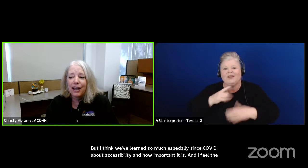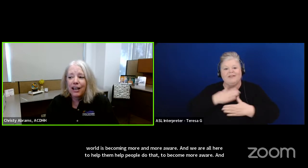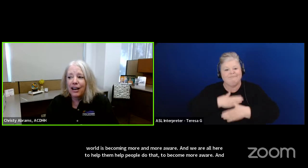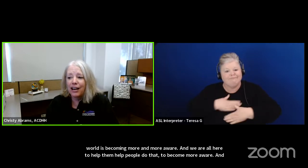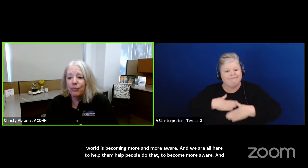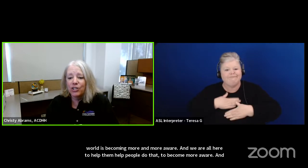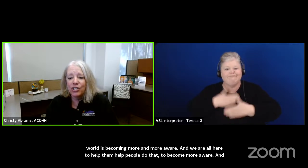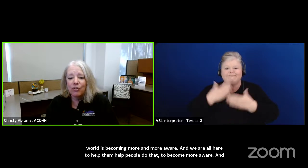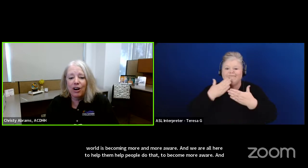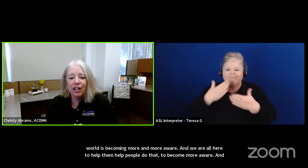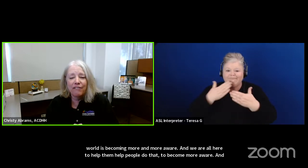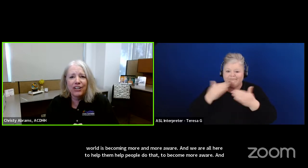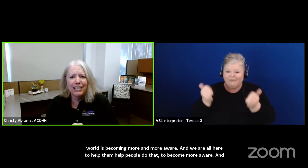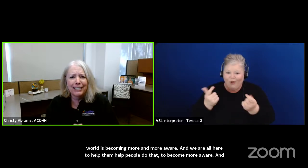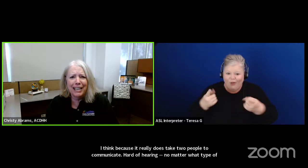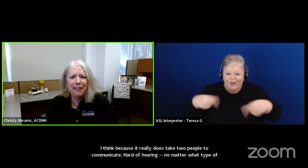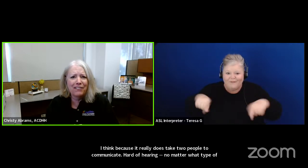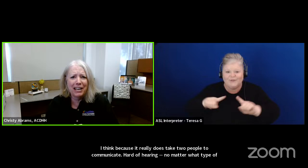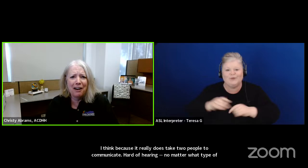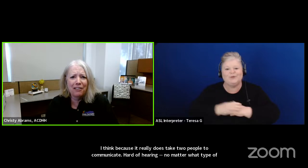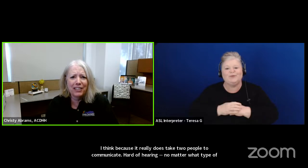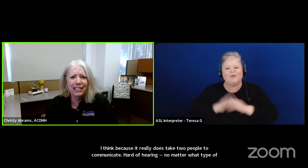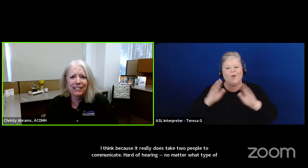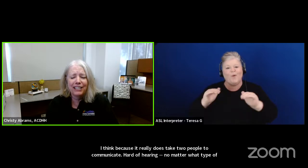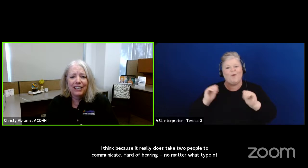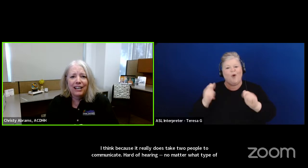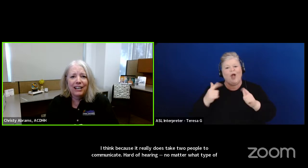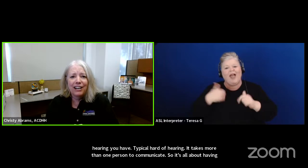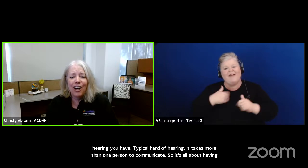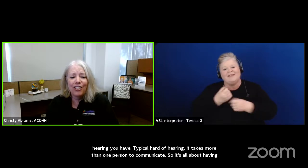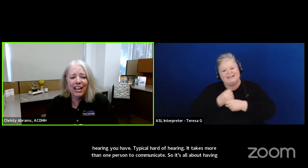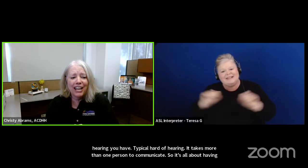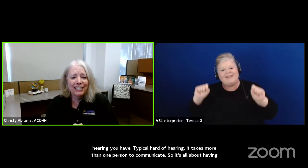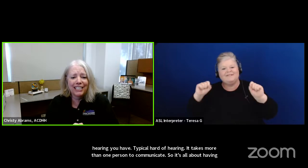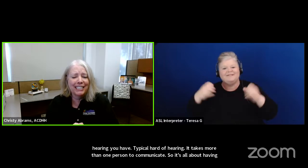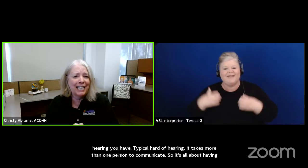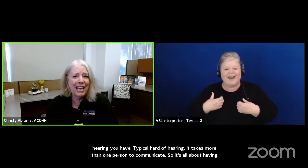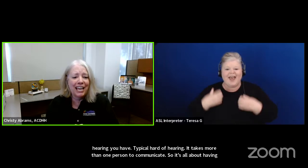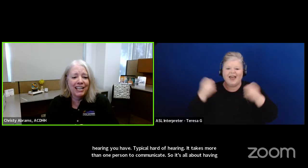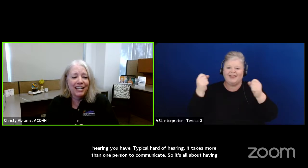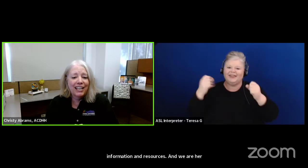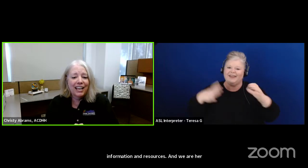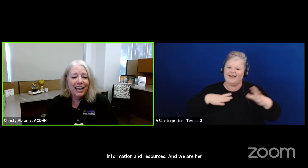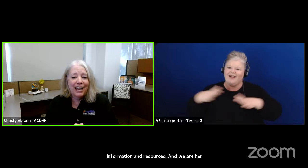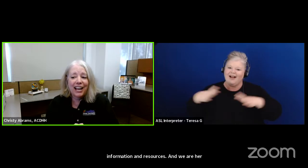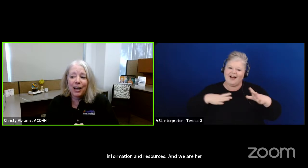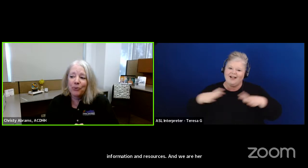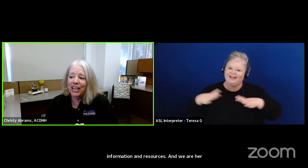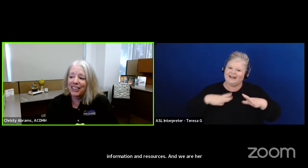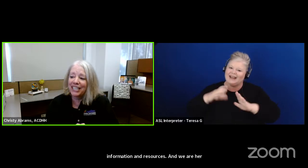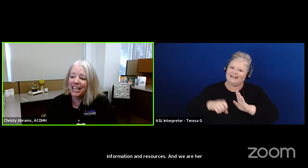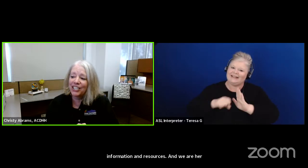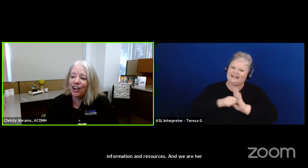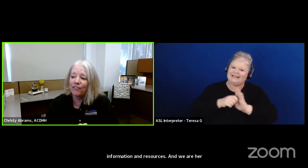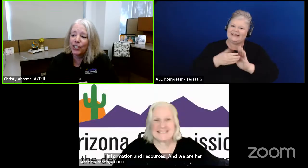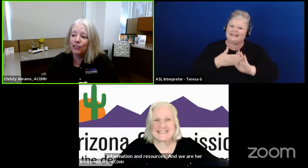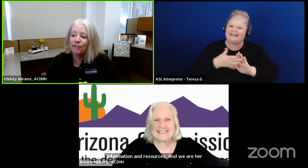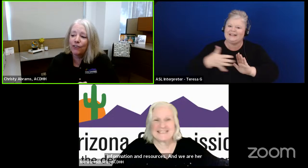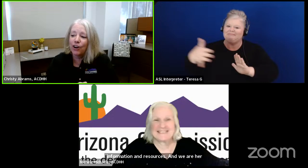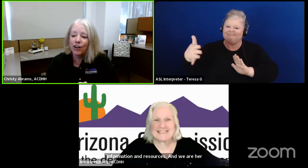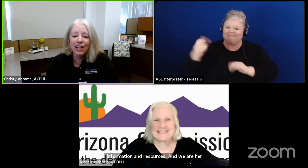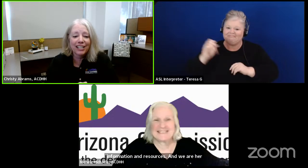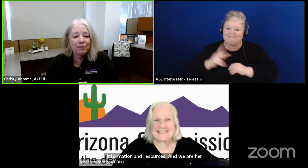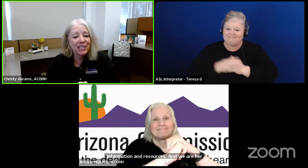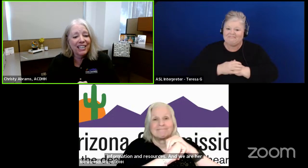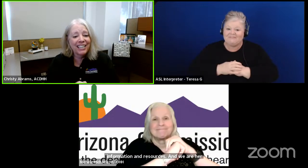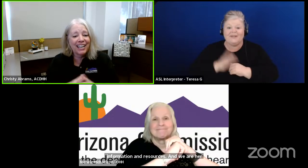you, and I wish you all a very safe and healthy holiday season ahead. And I will get the dates off to